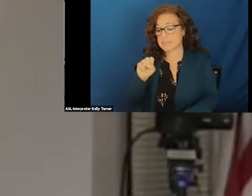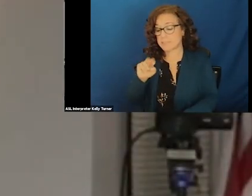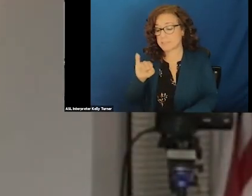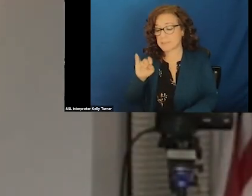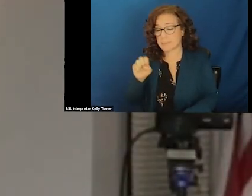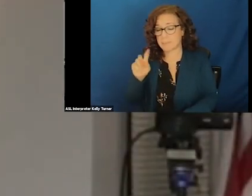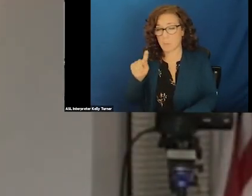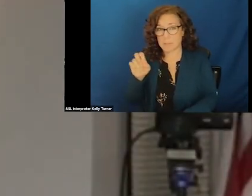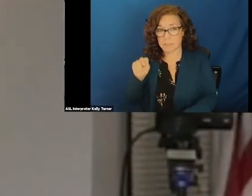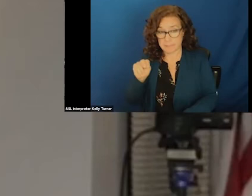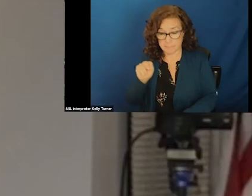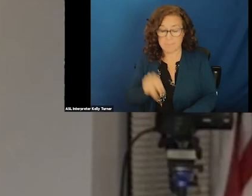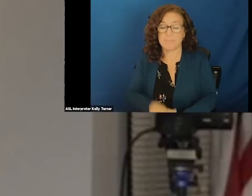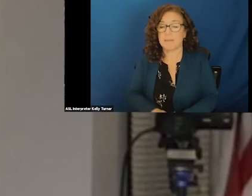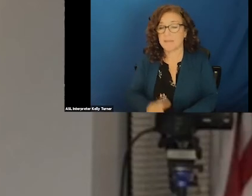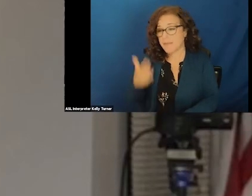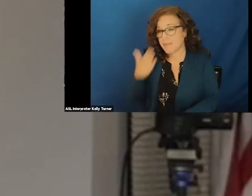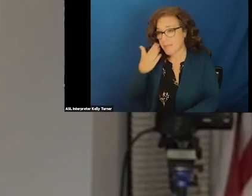number